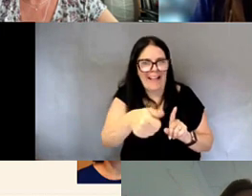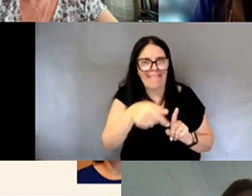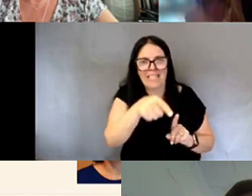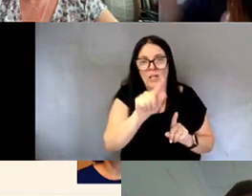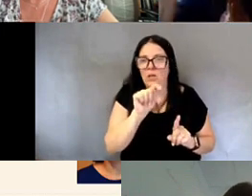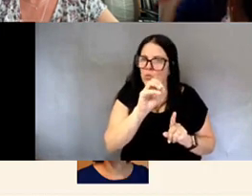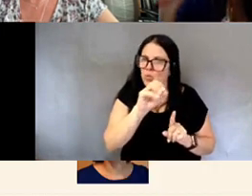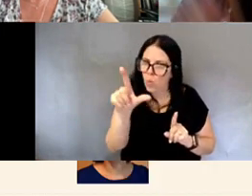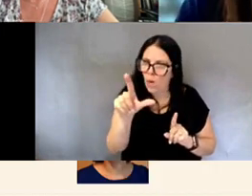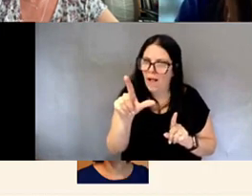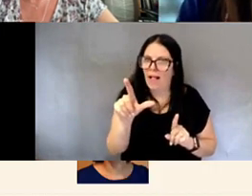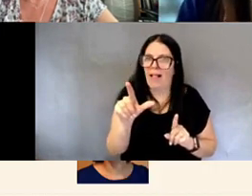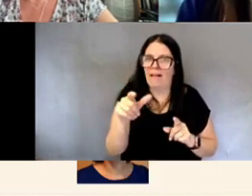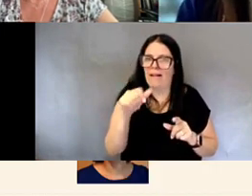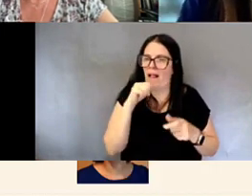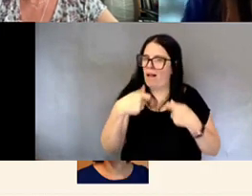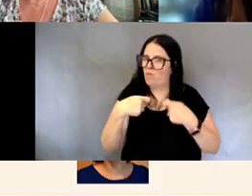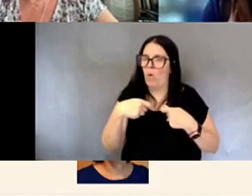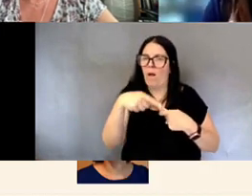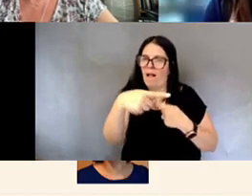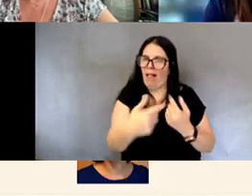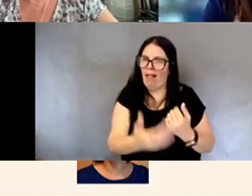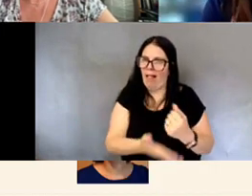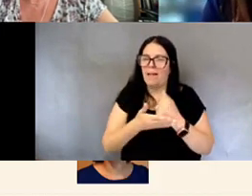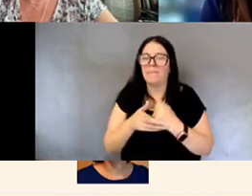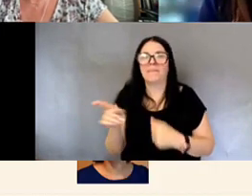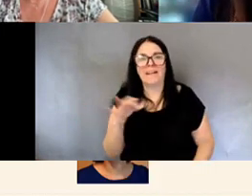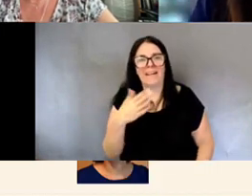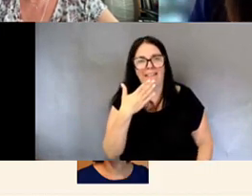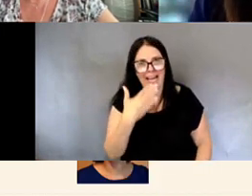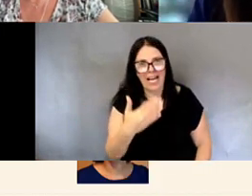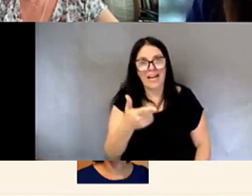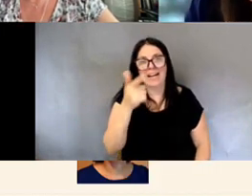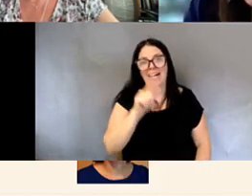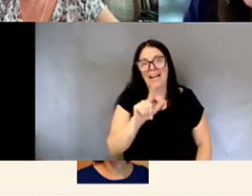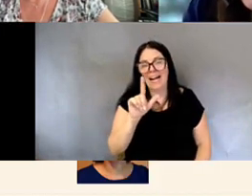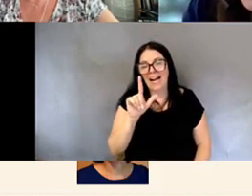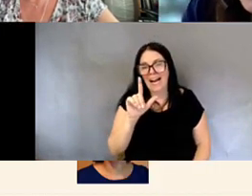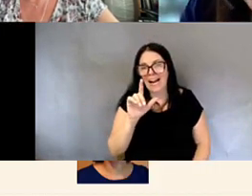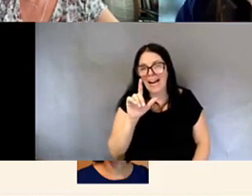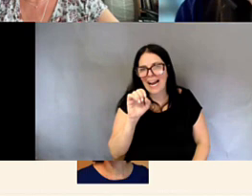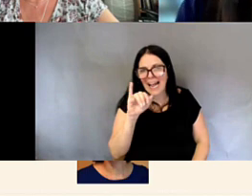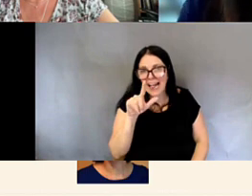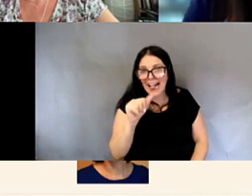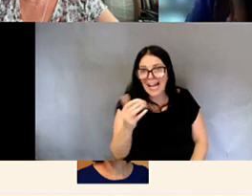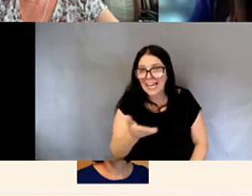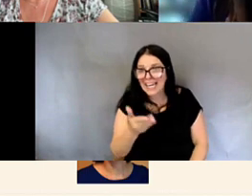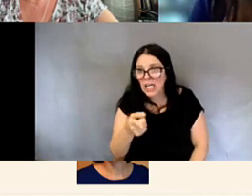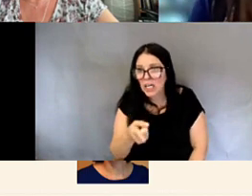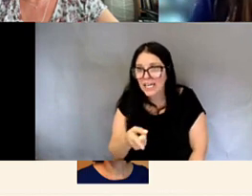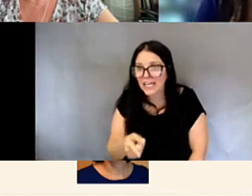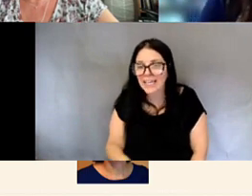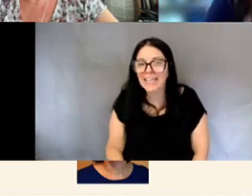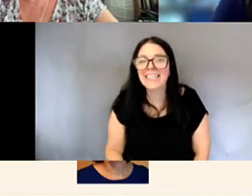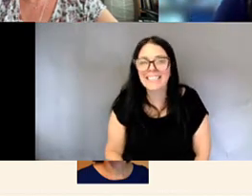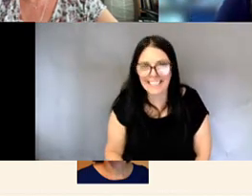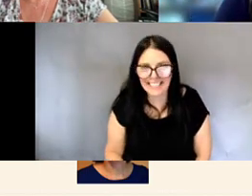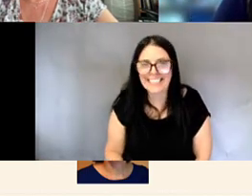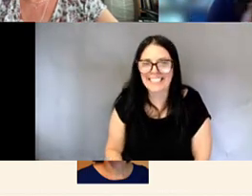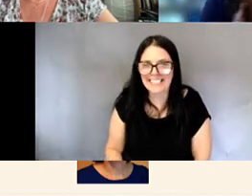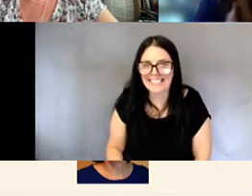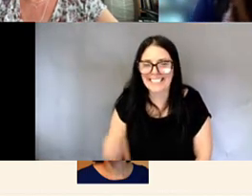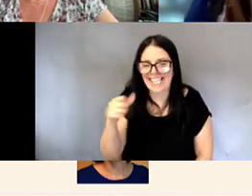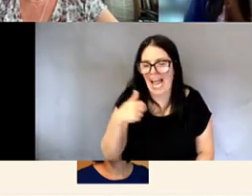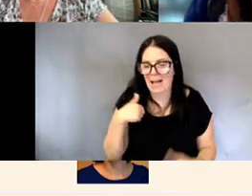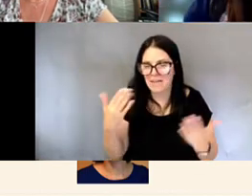rule. Excellent. Thank you. Layla, are you here? I'm here.